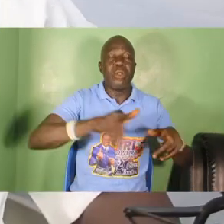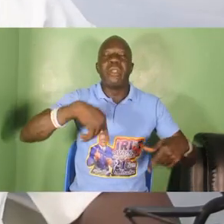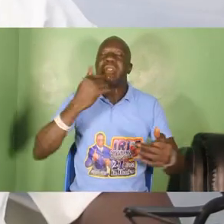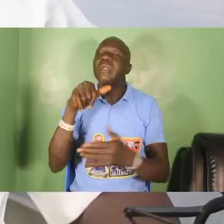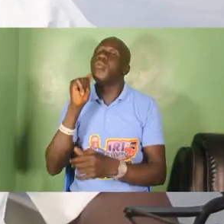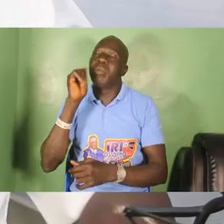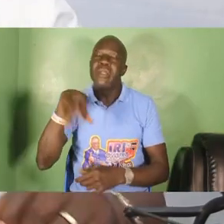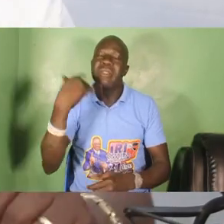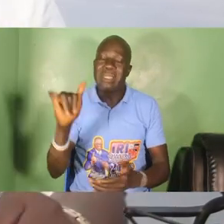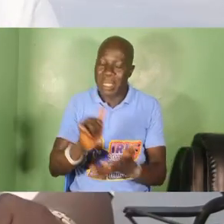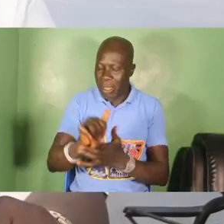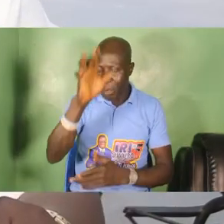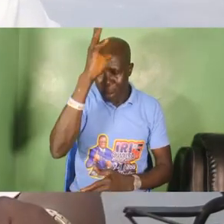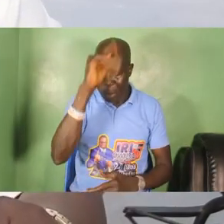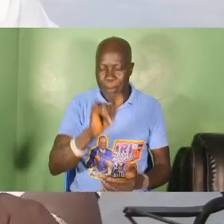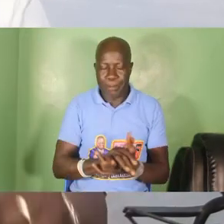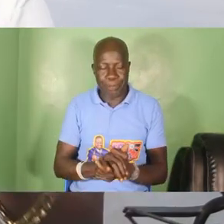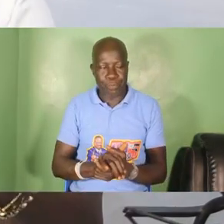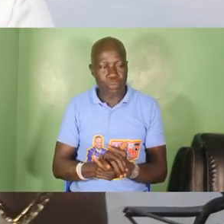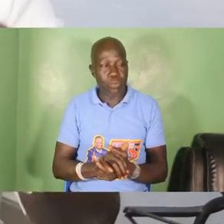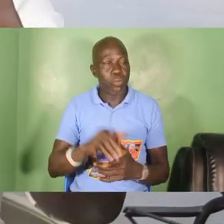That woman said, Daddy.